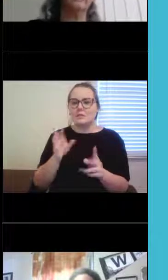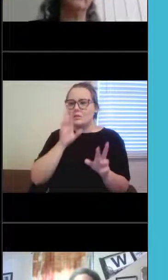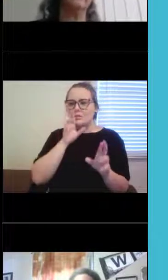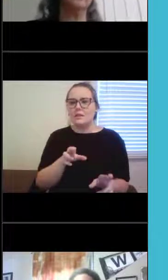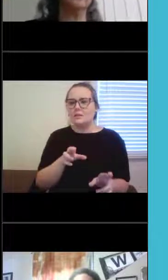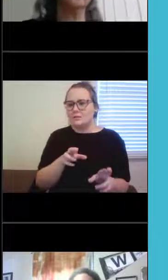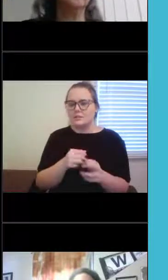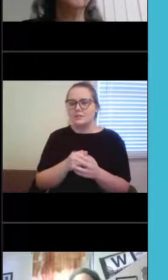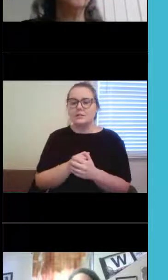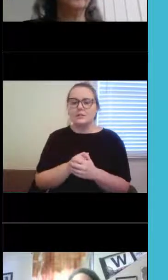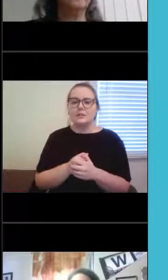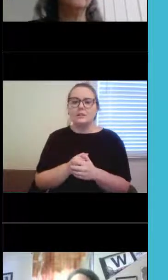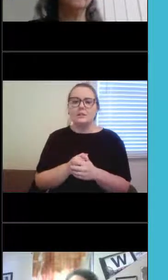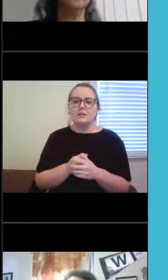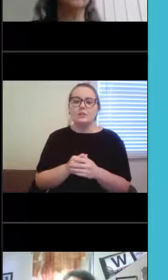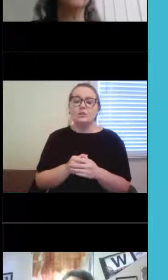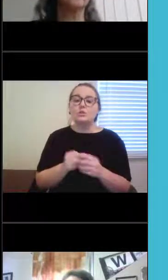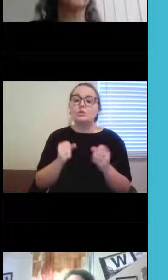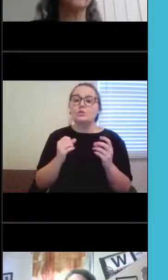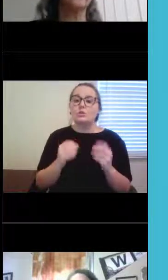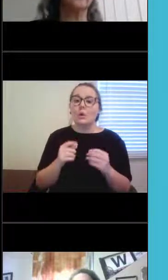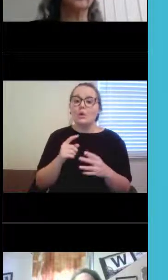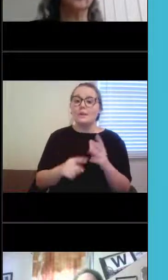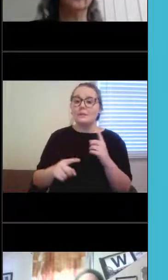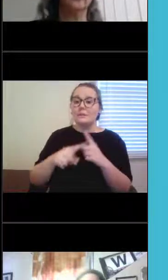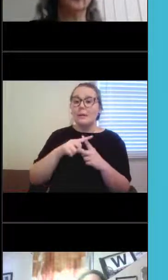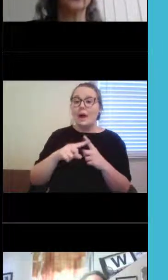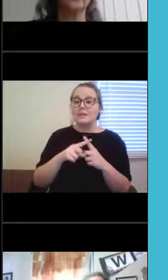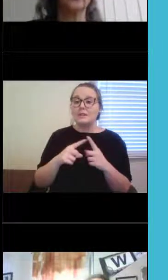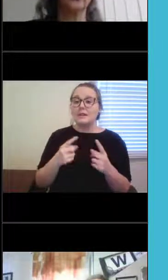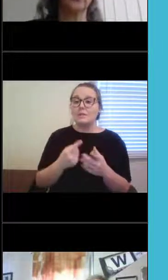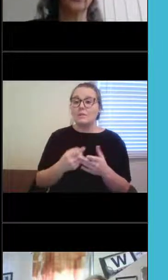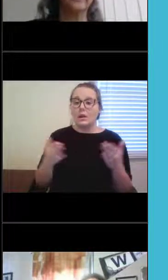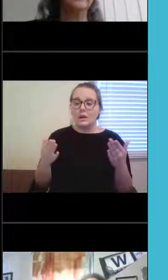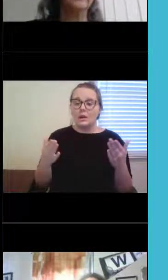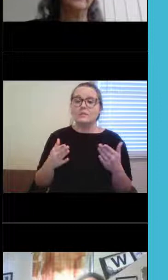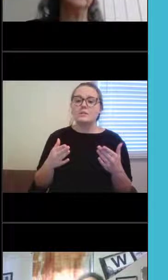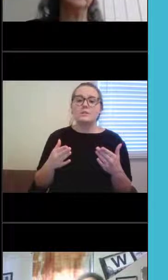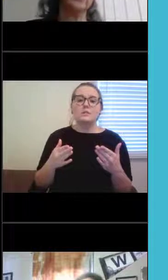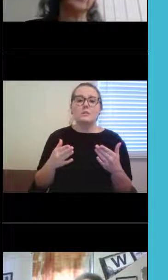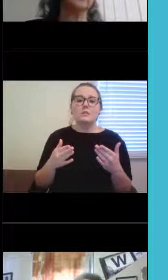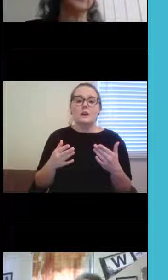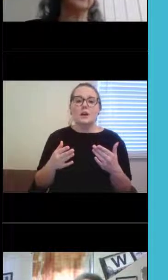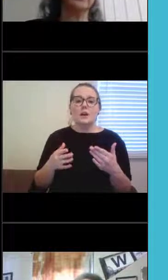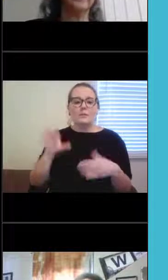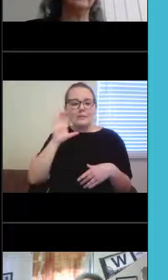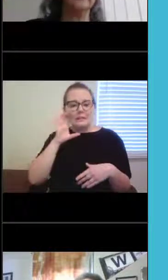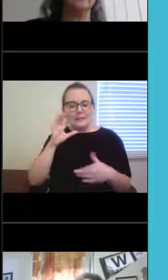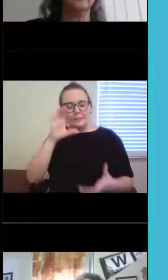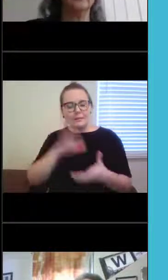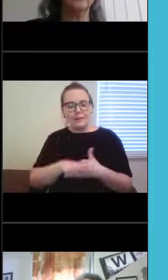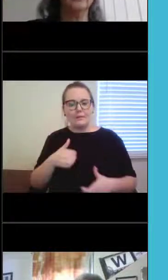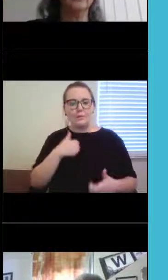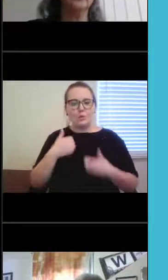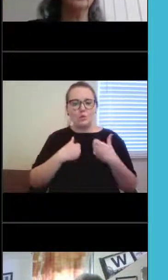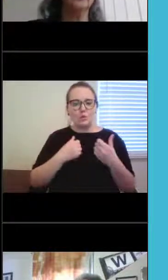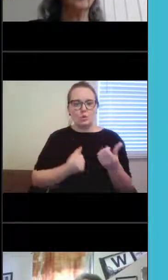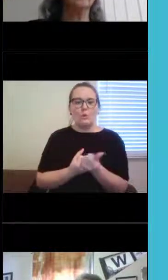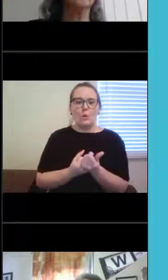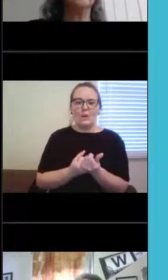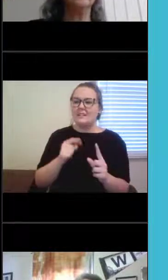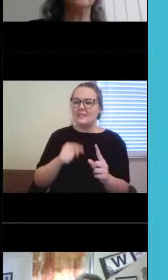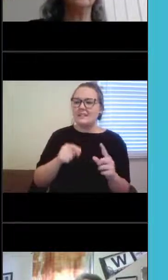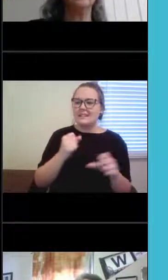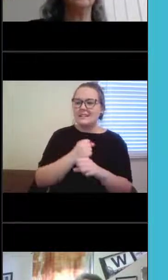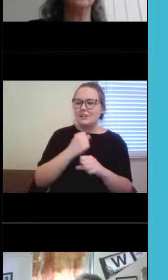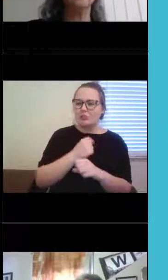that they had. So these positive ones, like listening, belief, and emotional support, again, this is statistical analyses here,